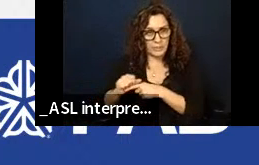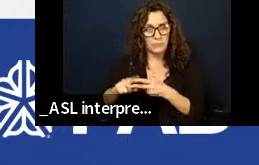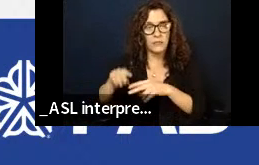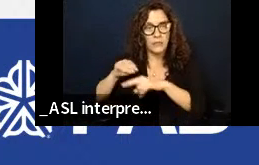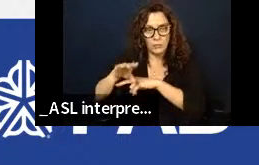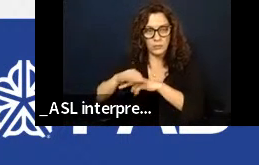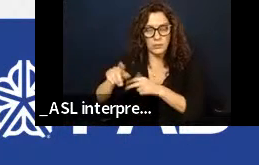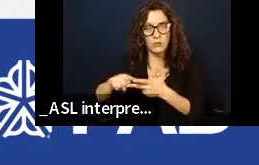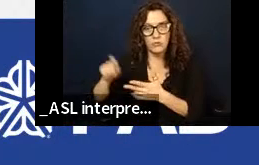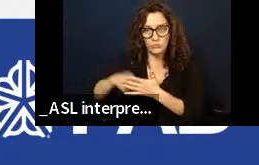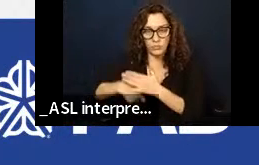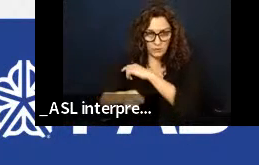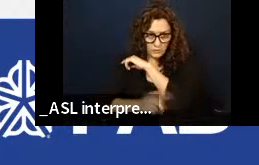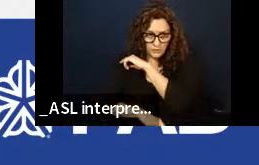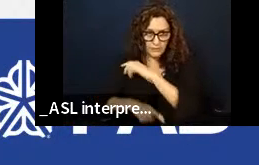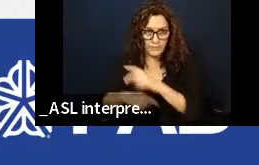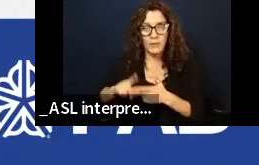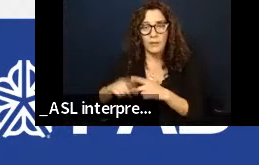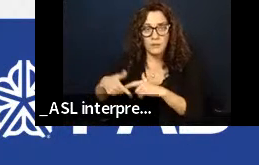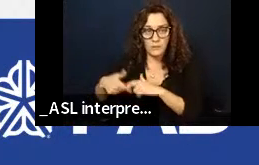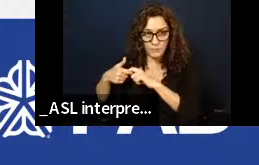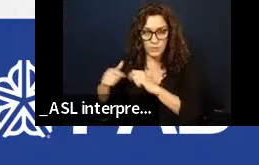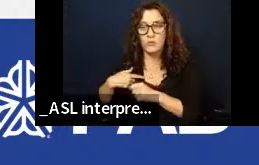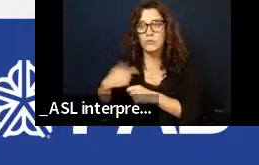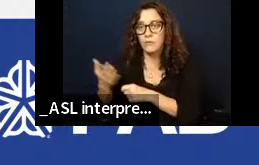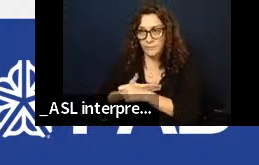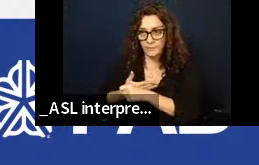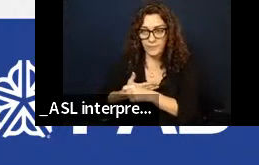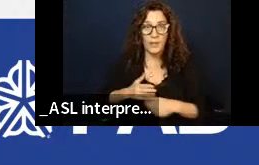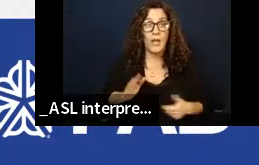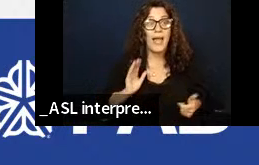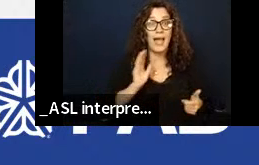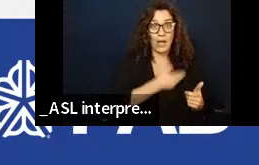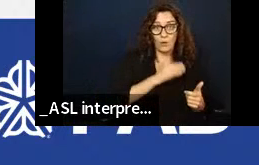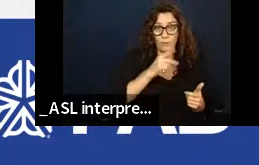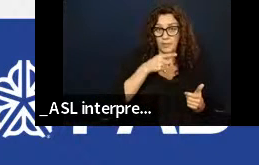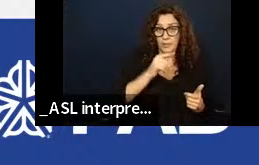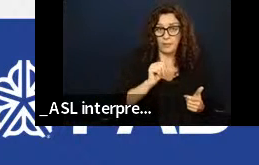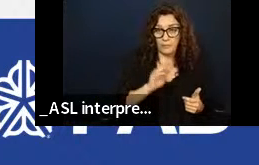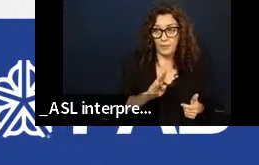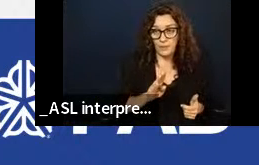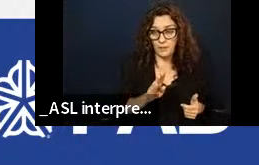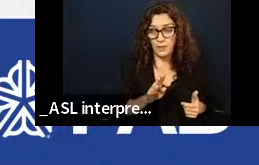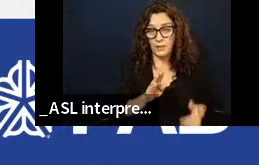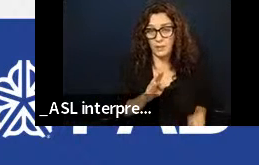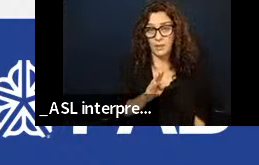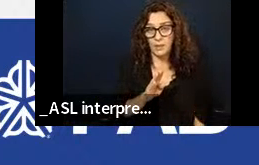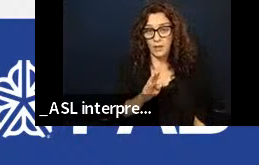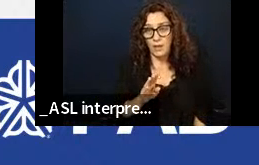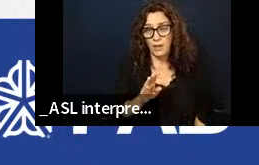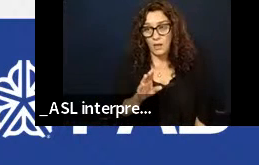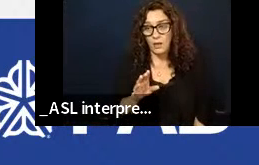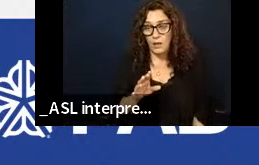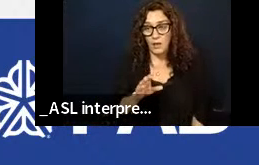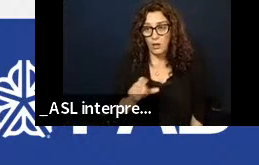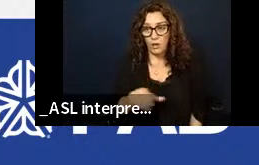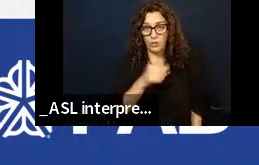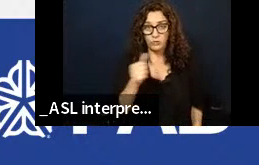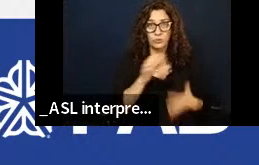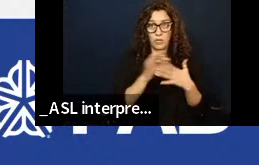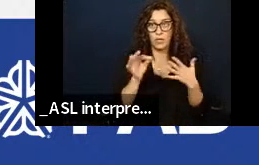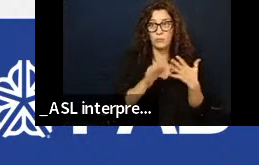and terminations. Alternate outcomes that we have seen through several disciplinary